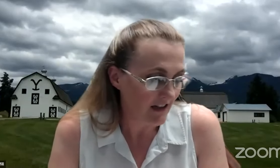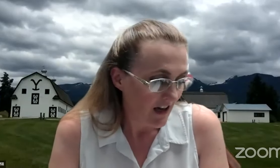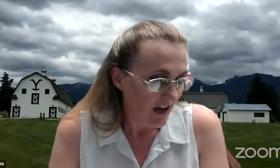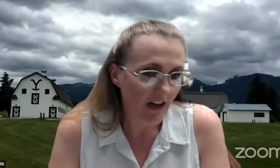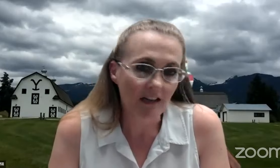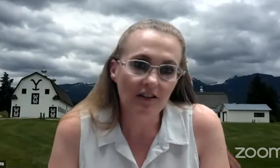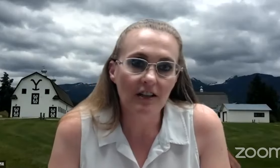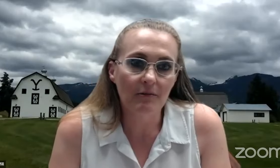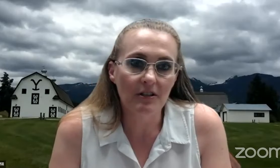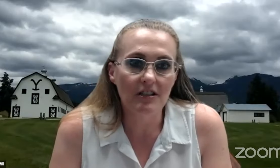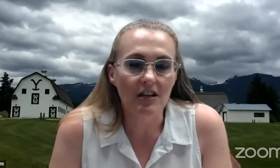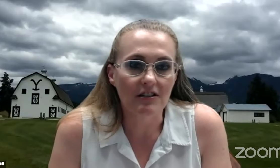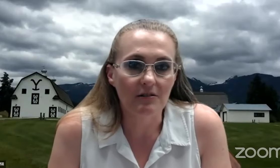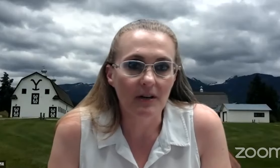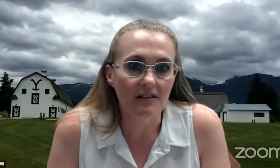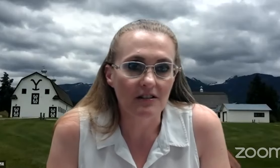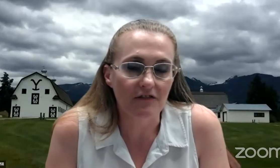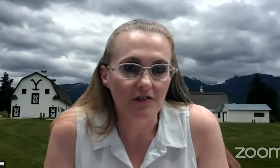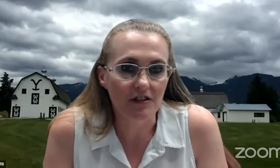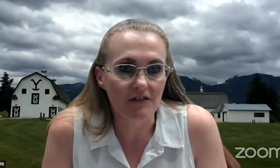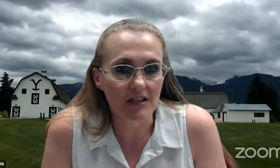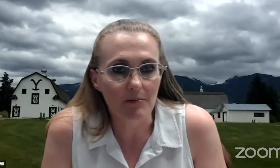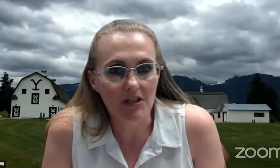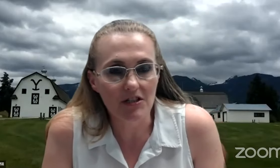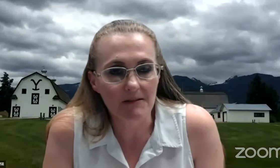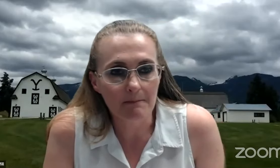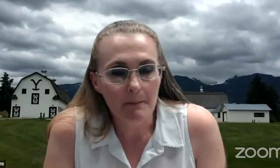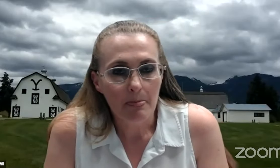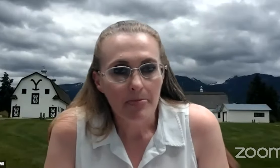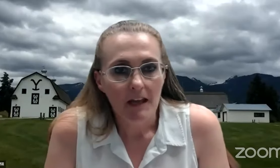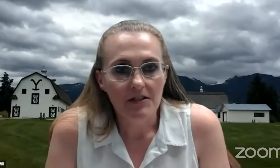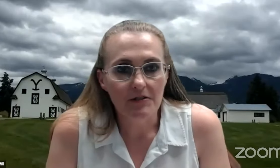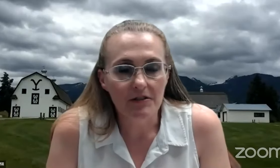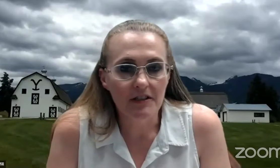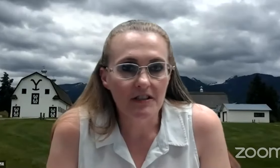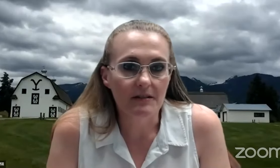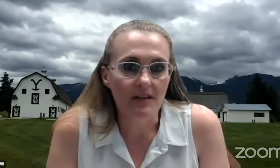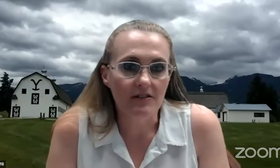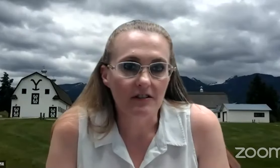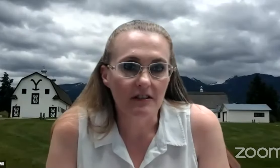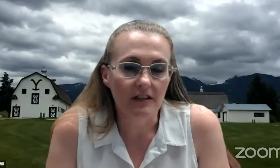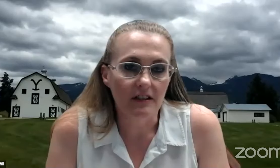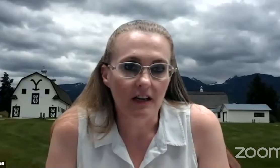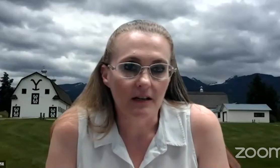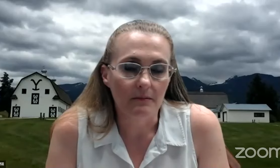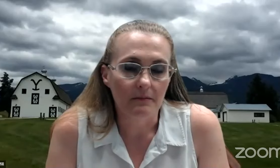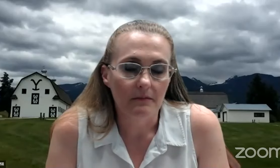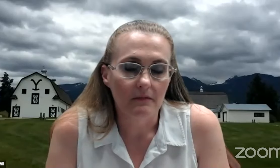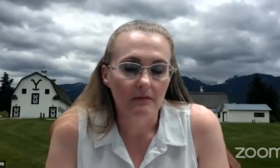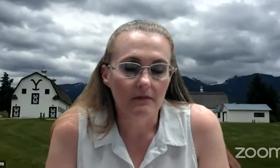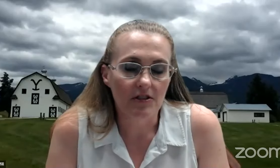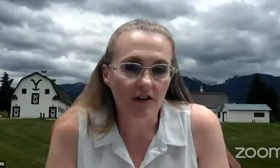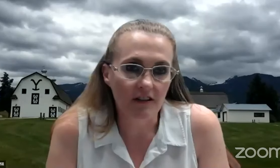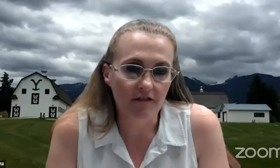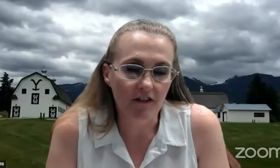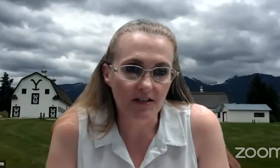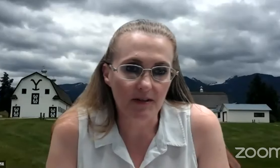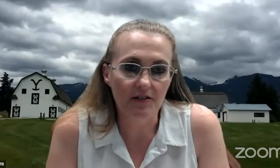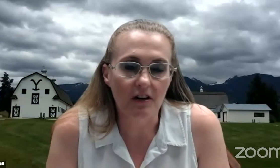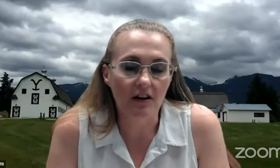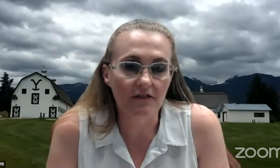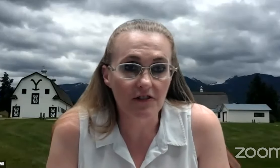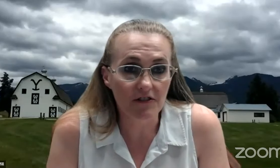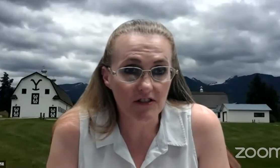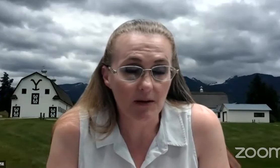at that. Another thing I wanted to talk to you about is our food service operation. So during the semester, starting the